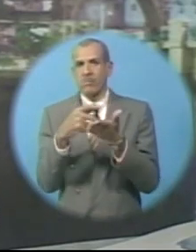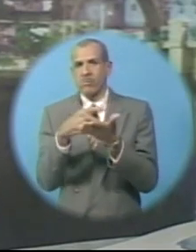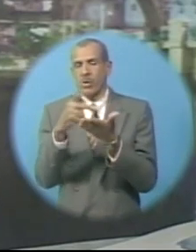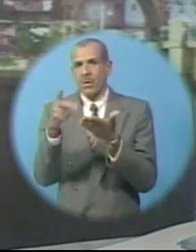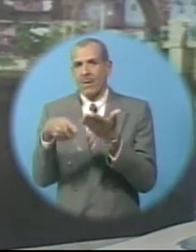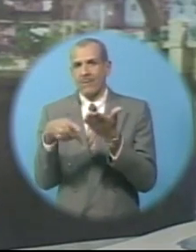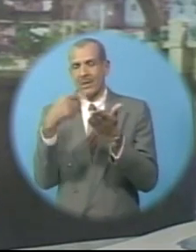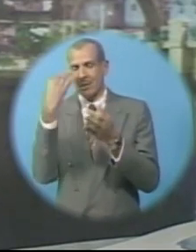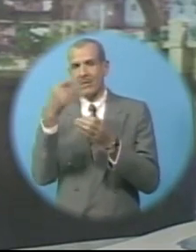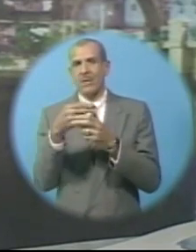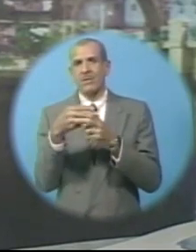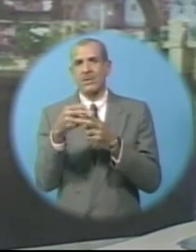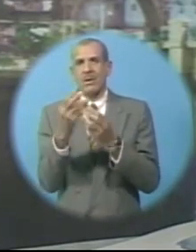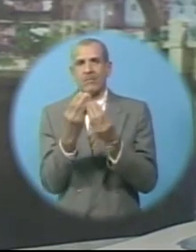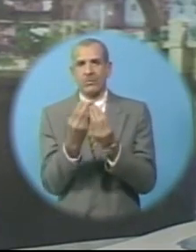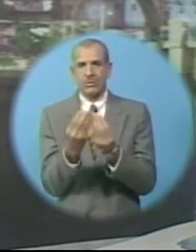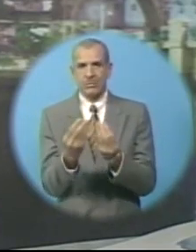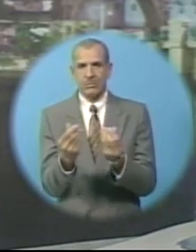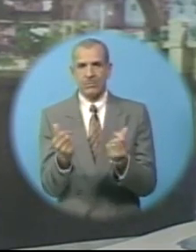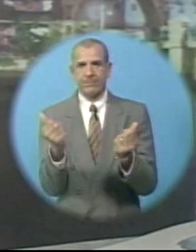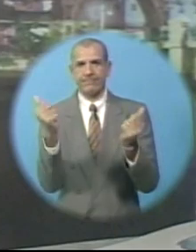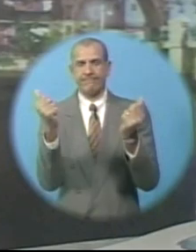provide a short-term solution.